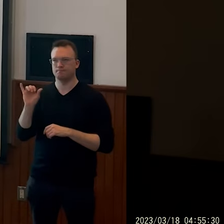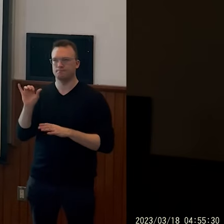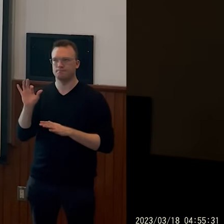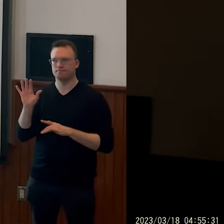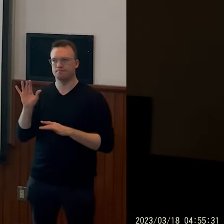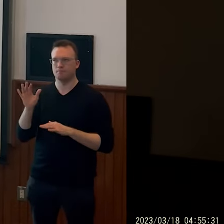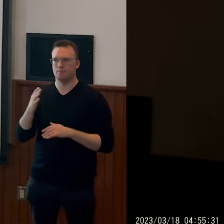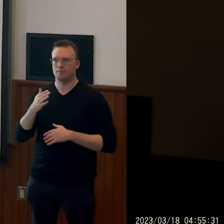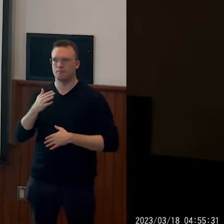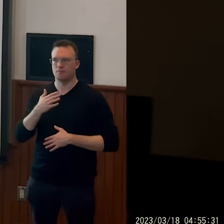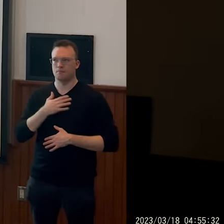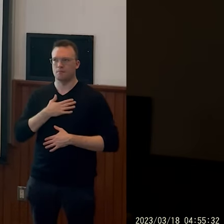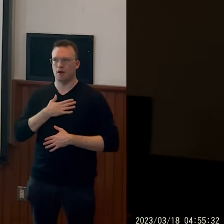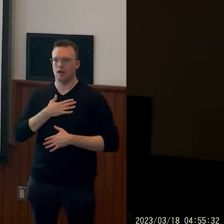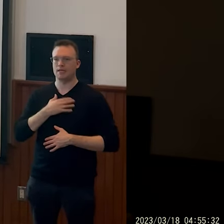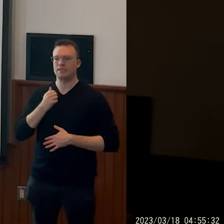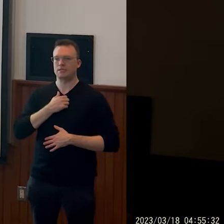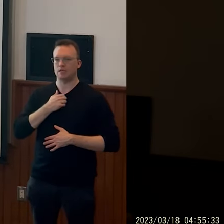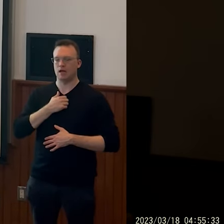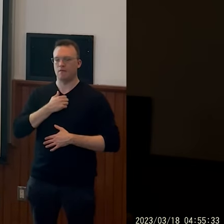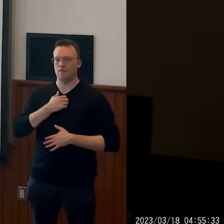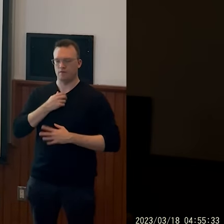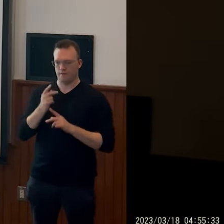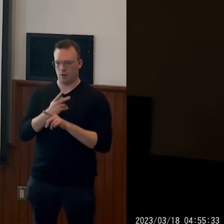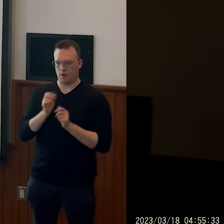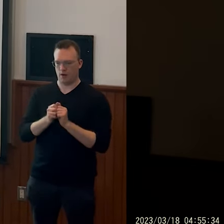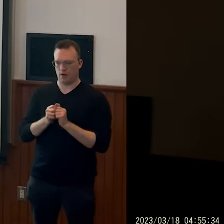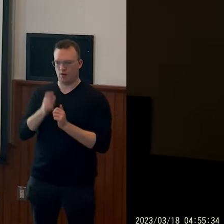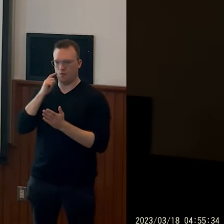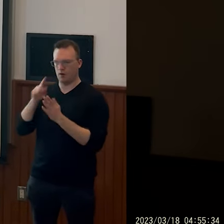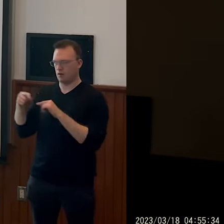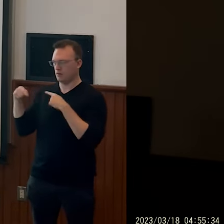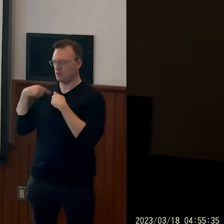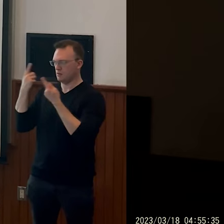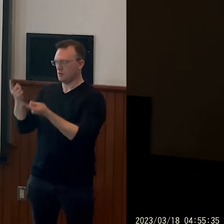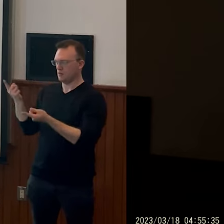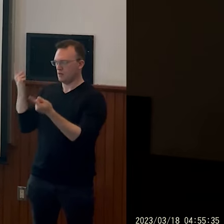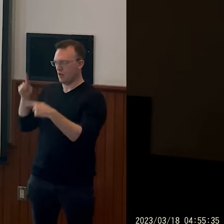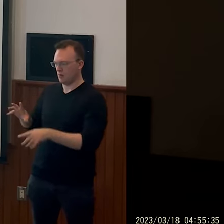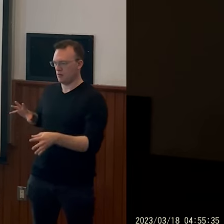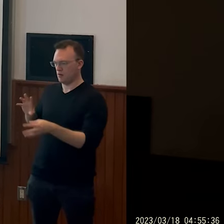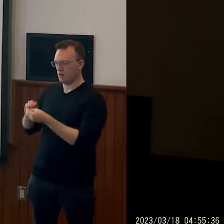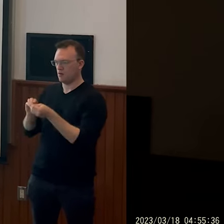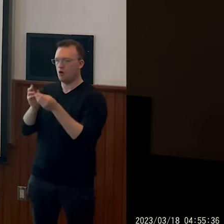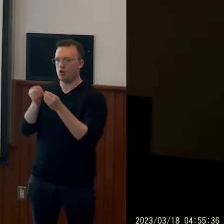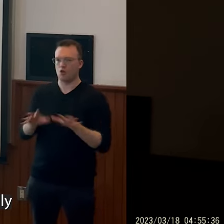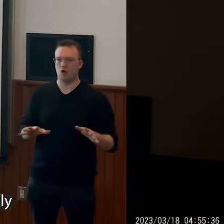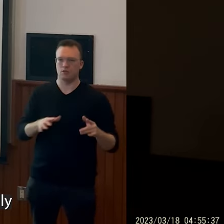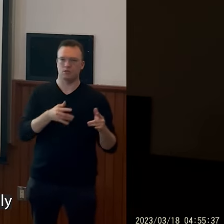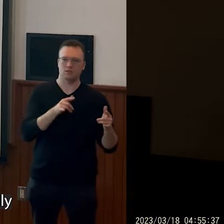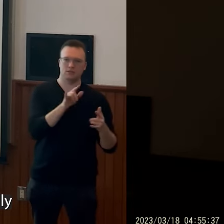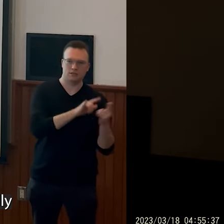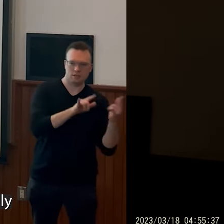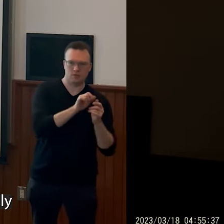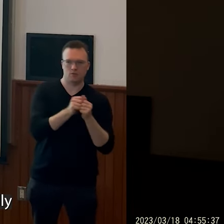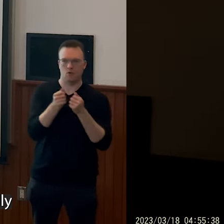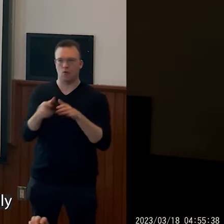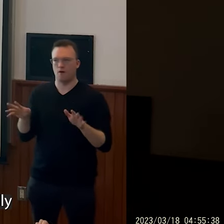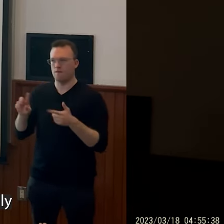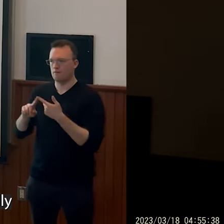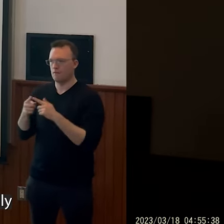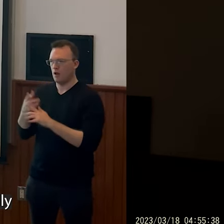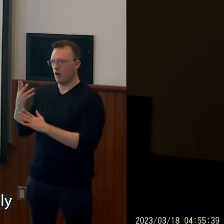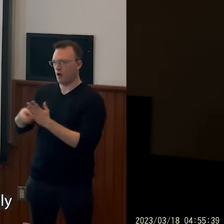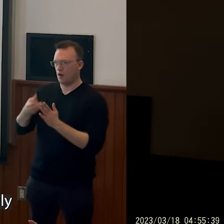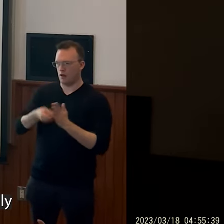of my salvation to reconcile with lost intimacy, with lost friends. So